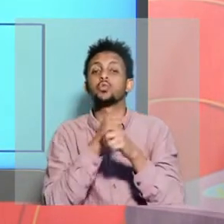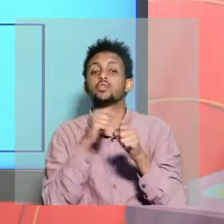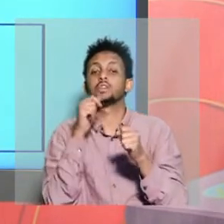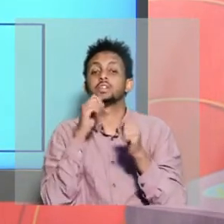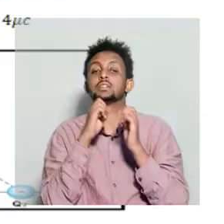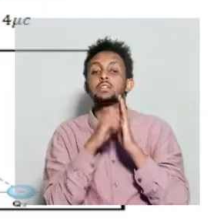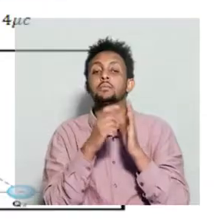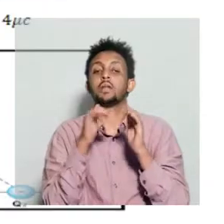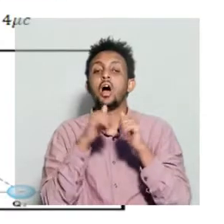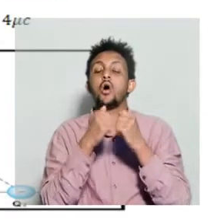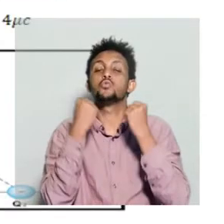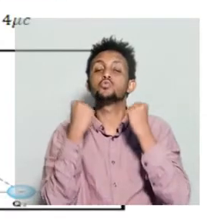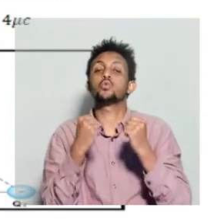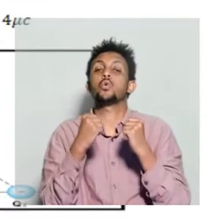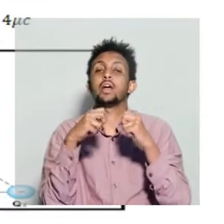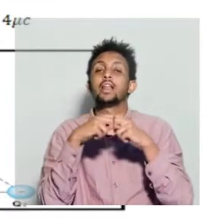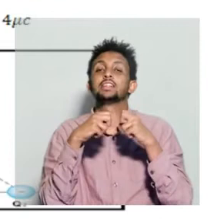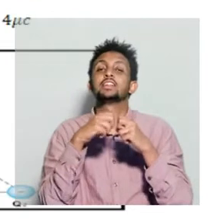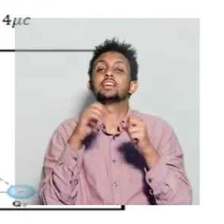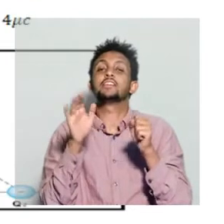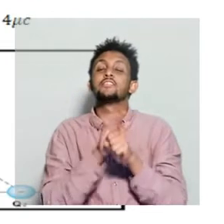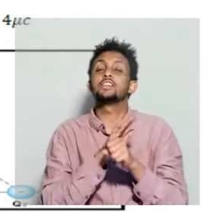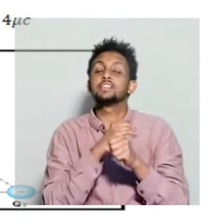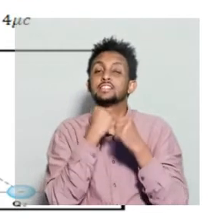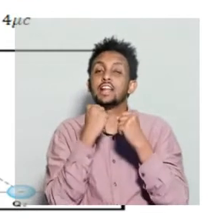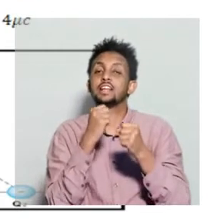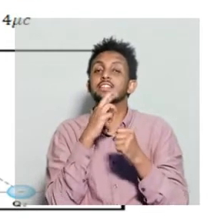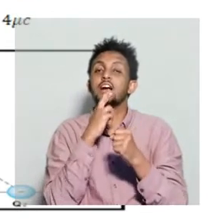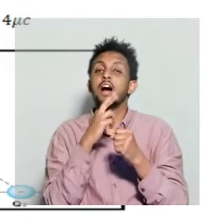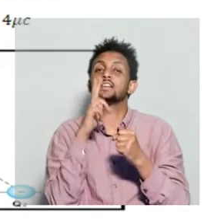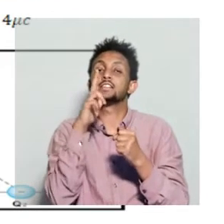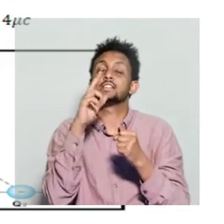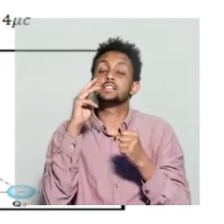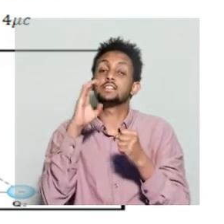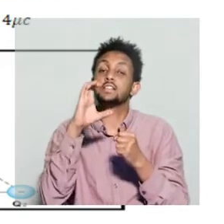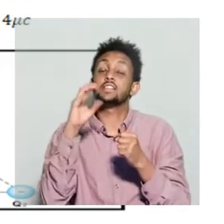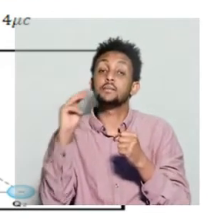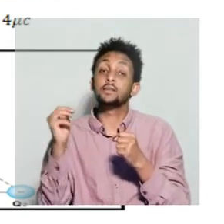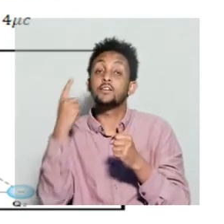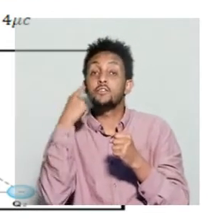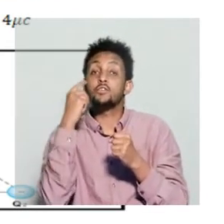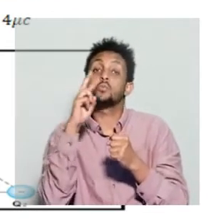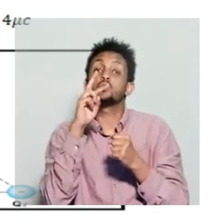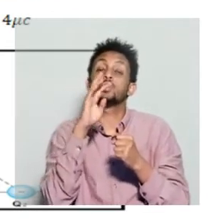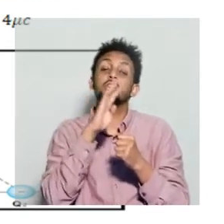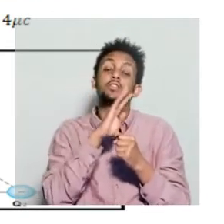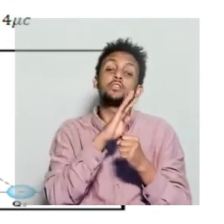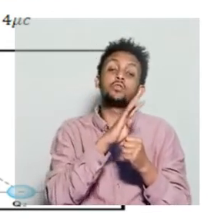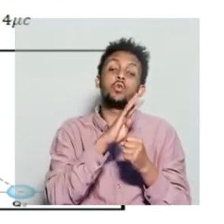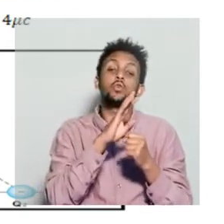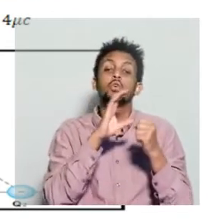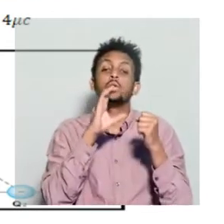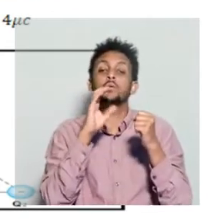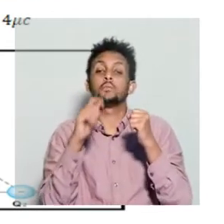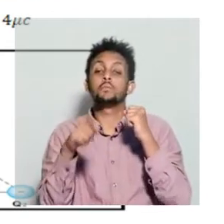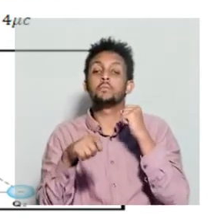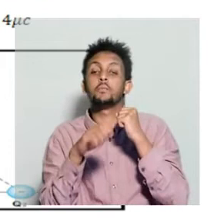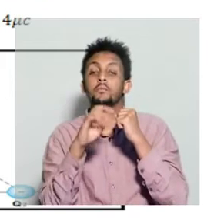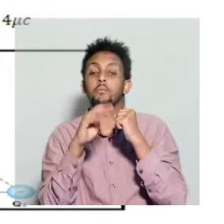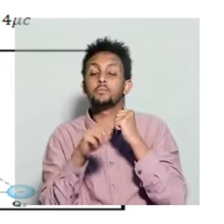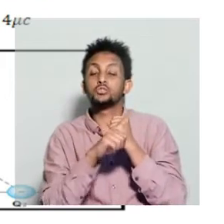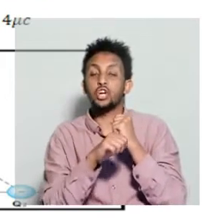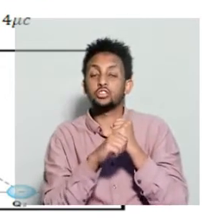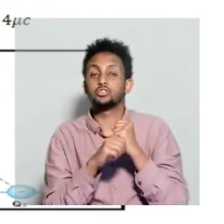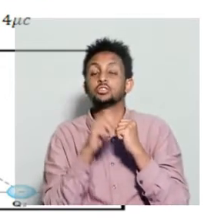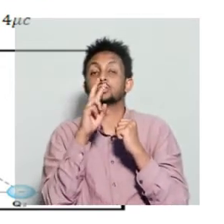For example, how strong an electric field strength is at 3 centimeter from 24 microcoulomb of charge. So it's possible to